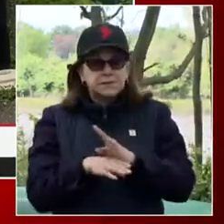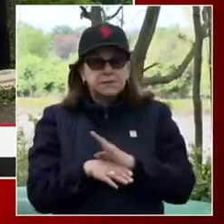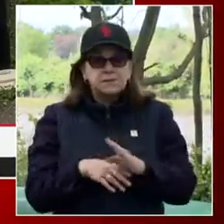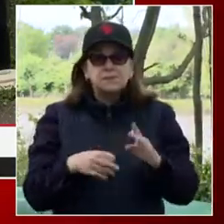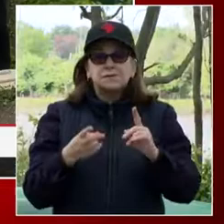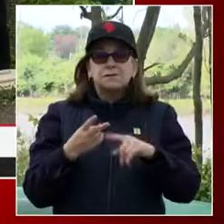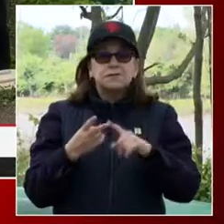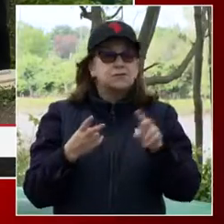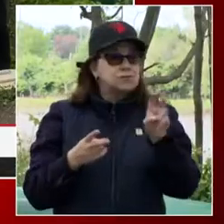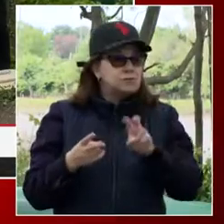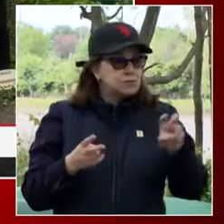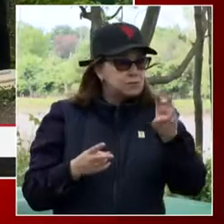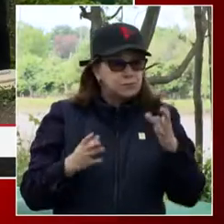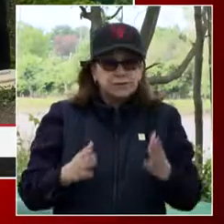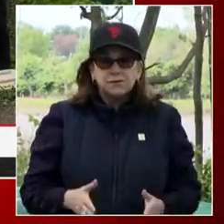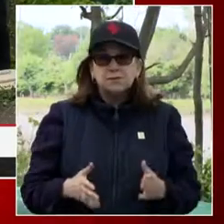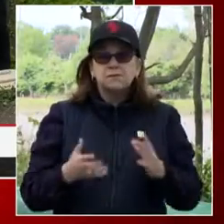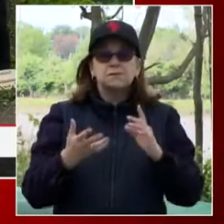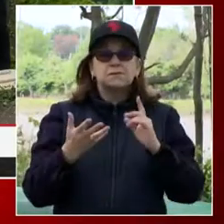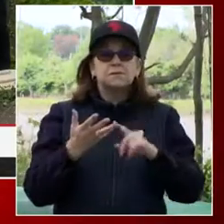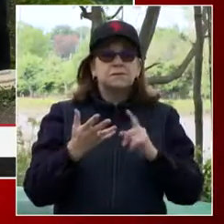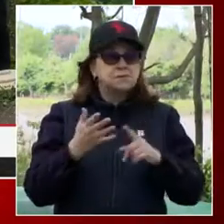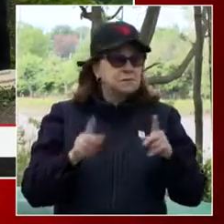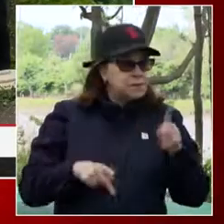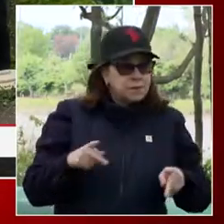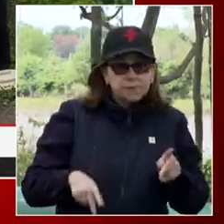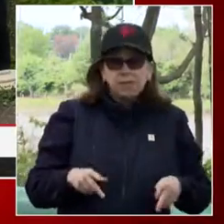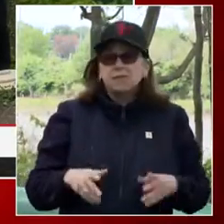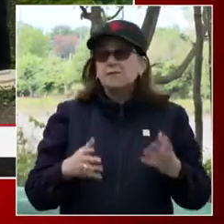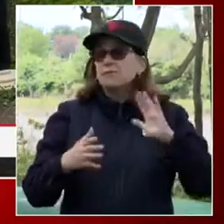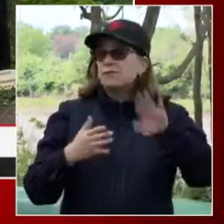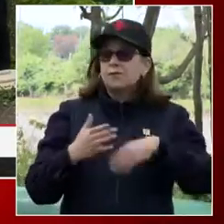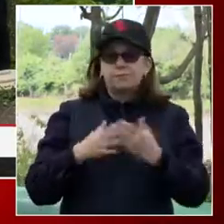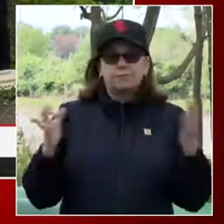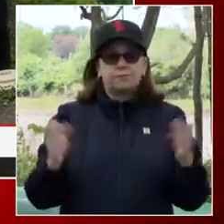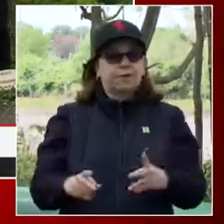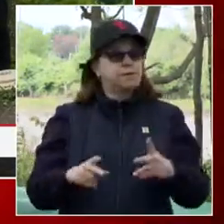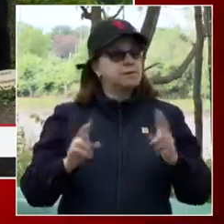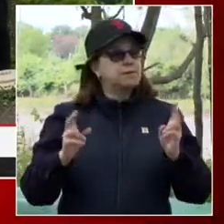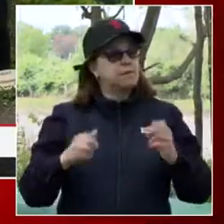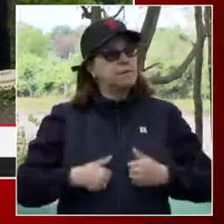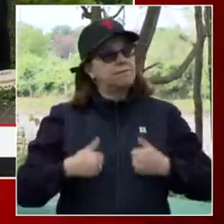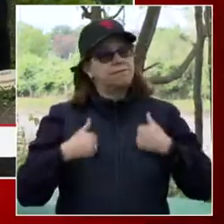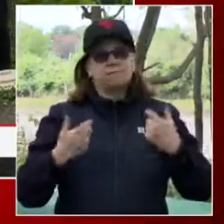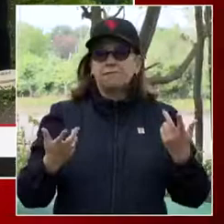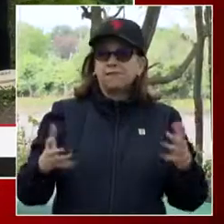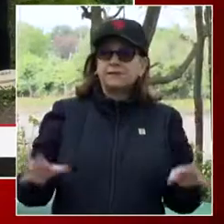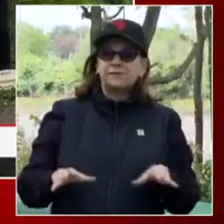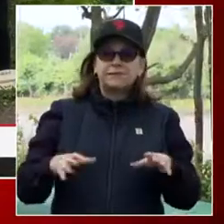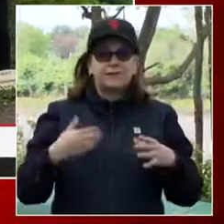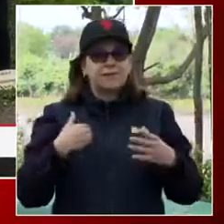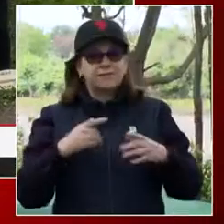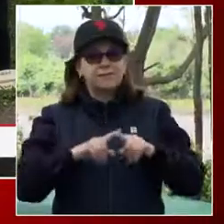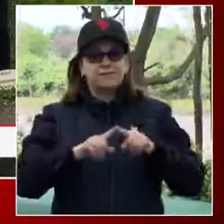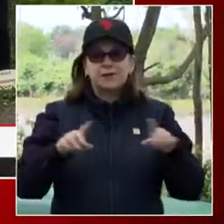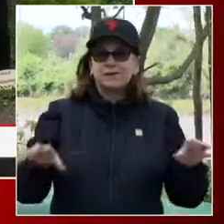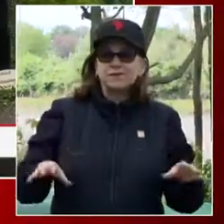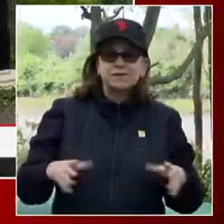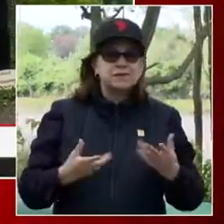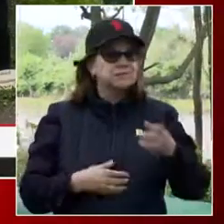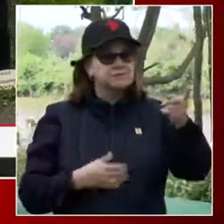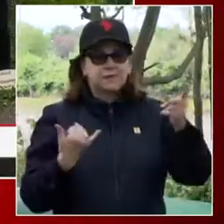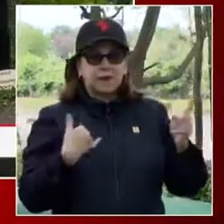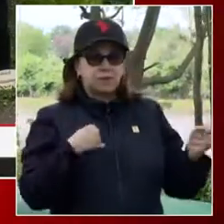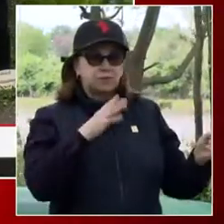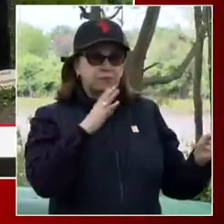tourists coming back to more normal activities. And in Baltimore, we heard the governor say that he's going to have 1,300 workers go